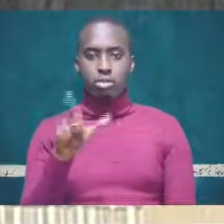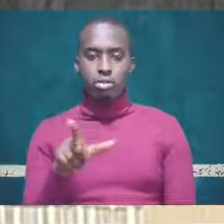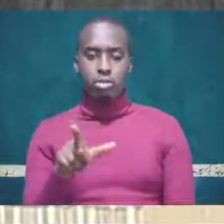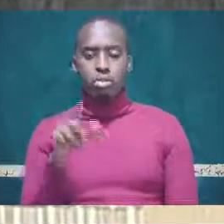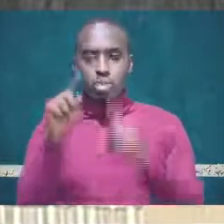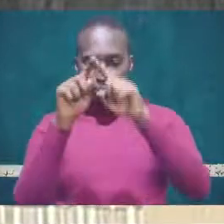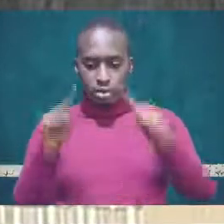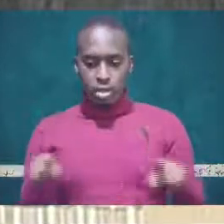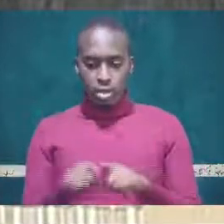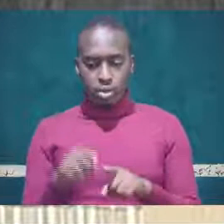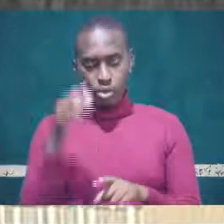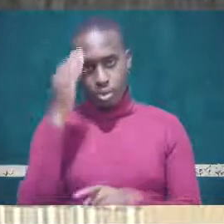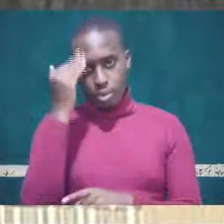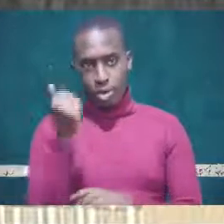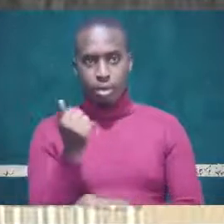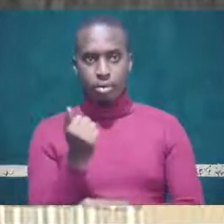magic triangle,